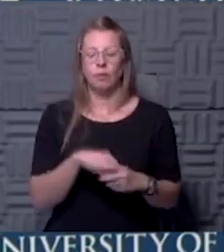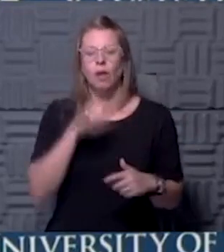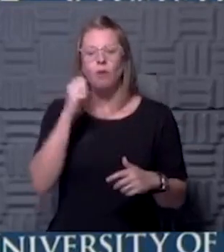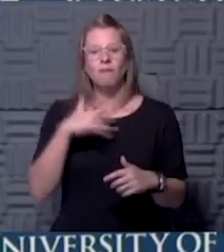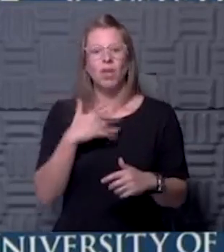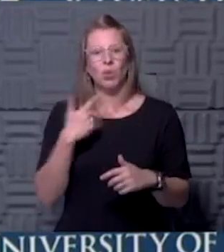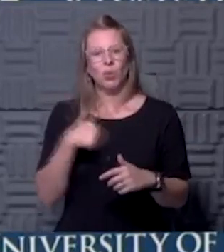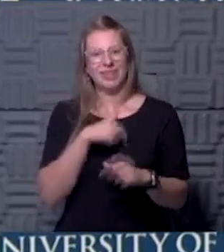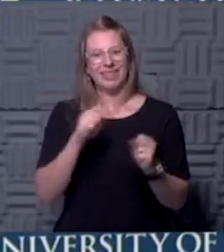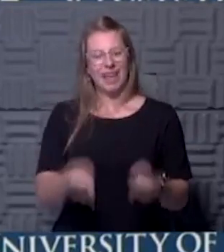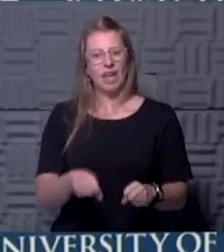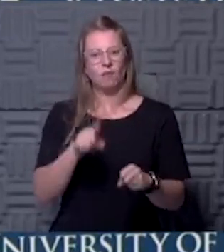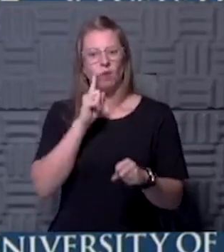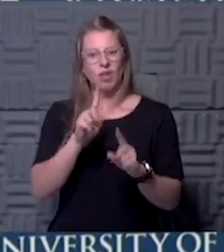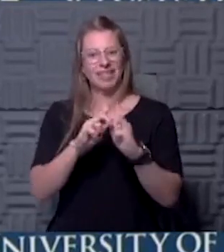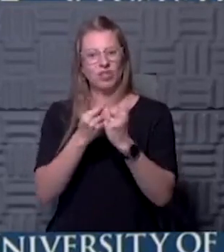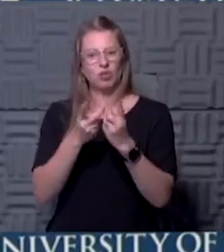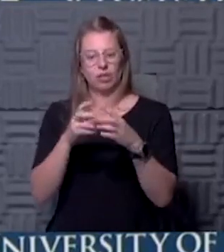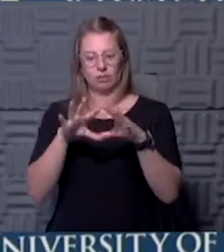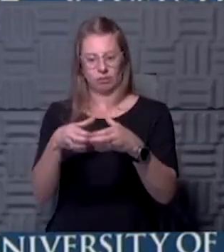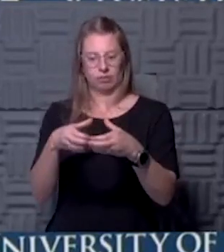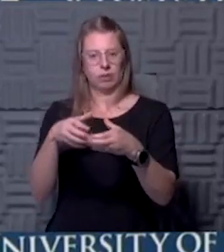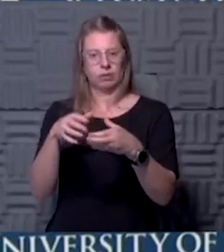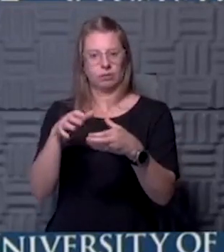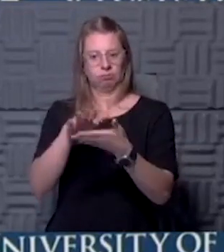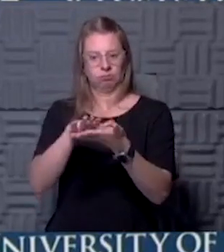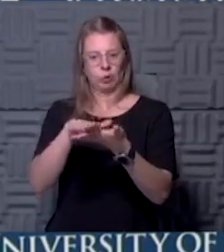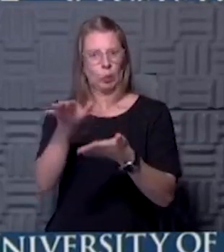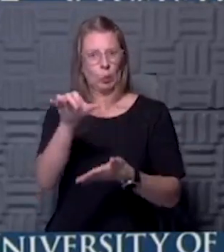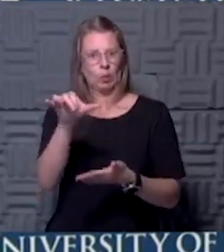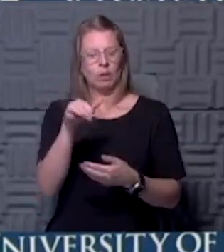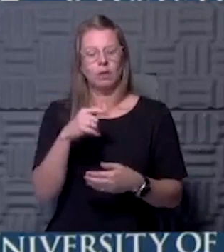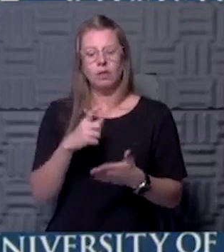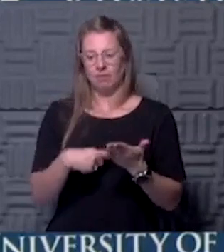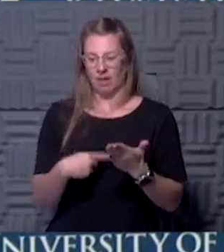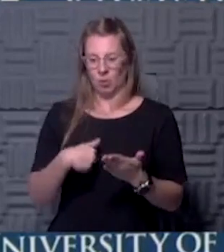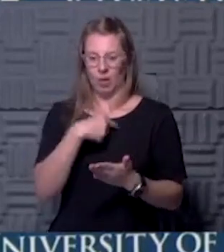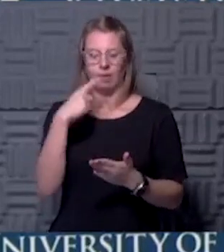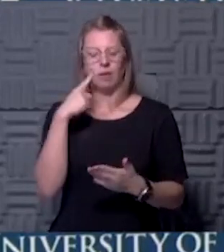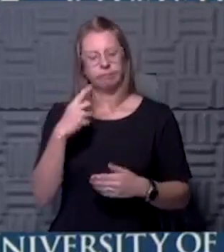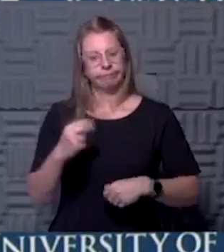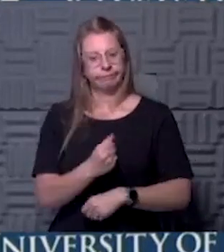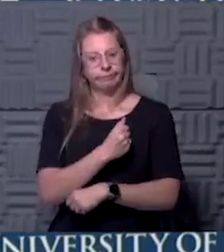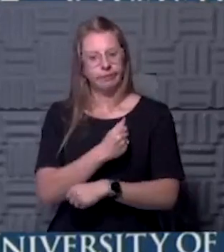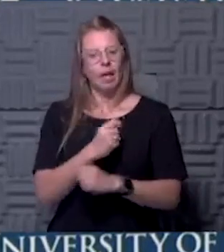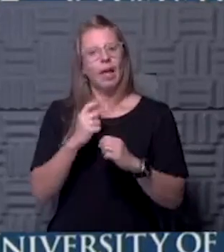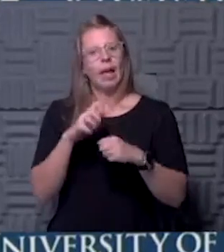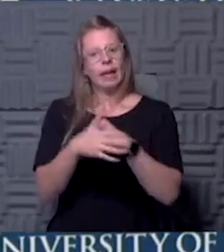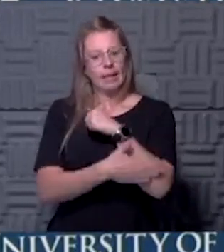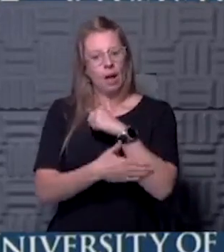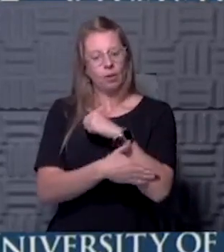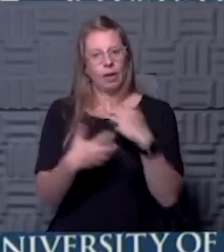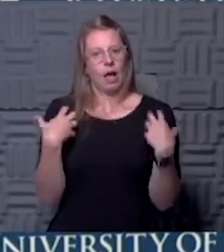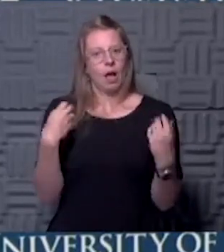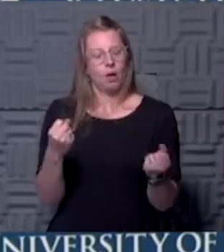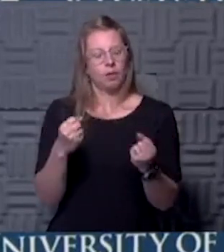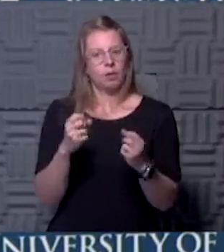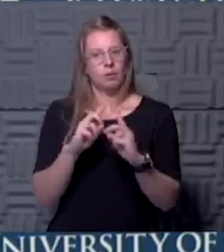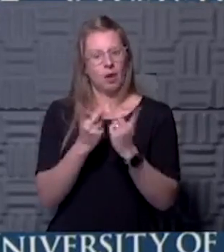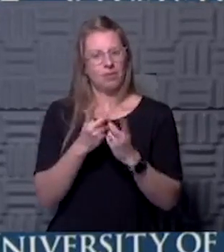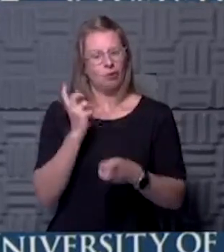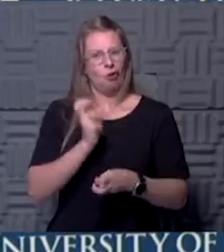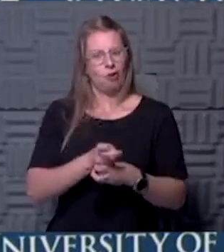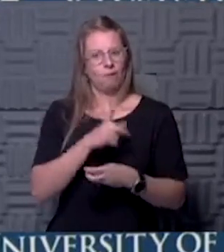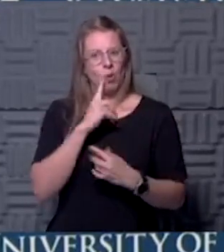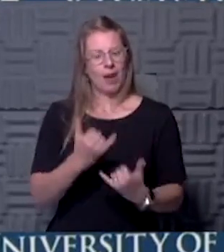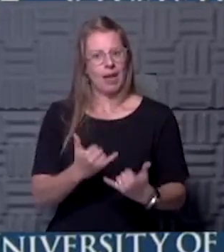that in districts either. Sometimes we think, gosh, being a county health department is even difficult right now, and we do